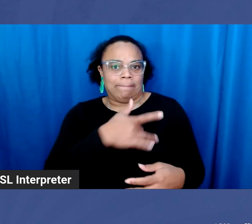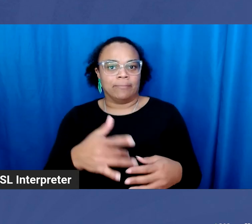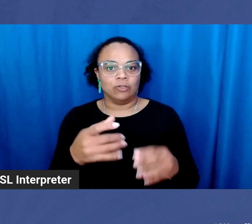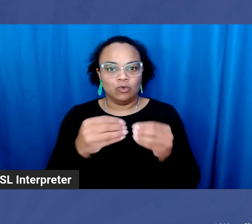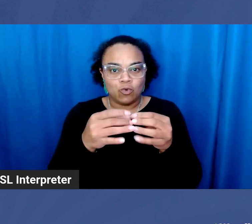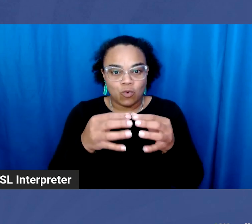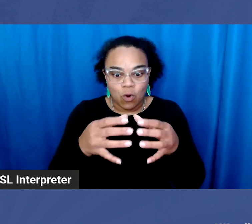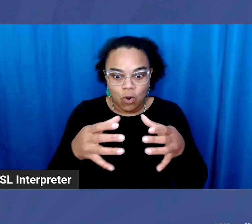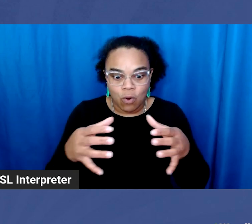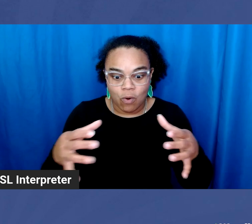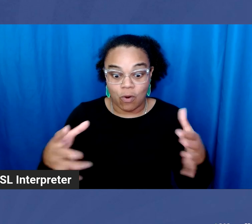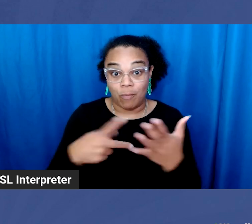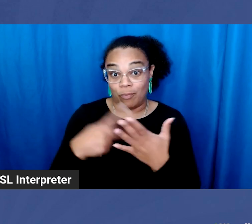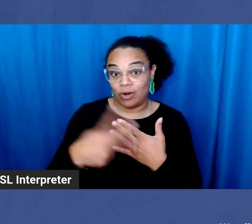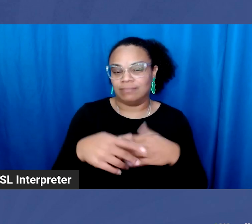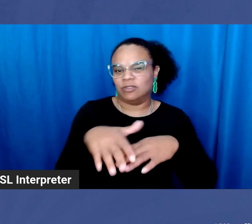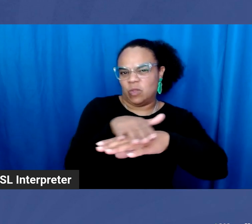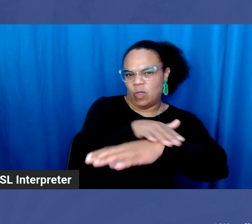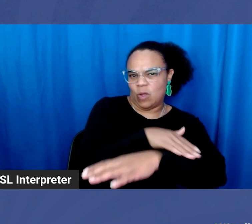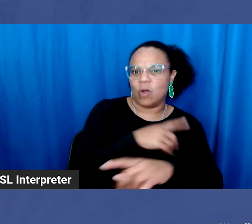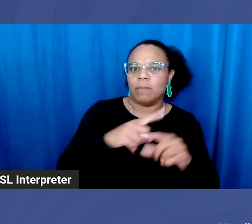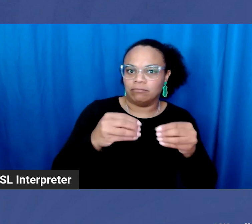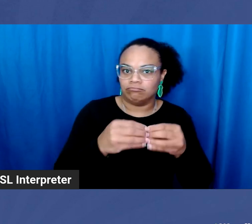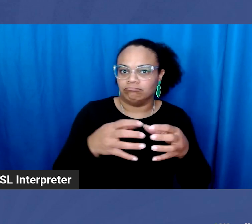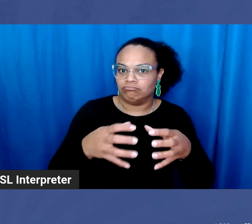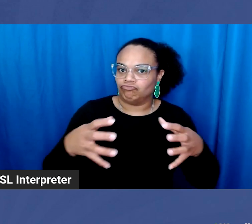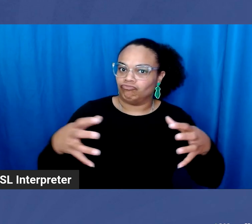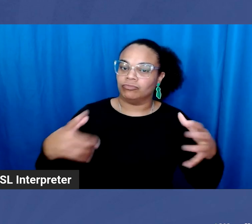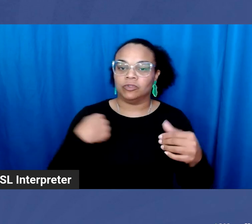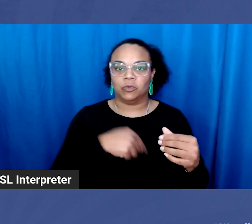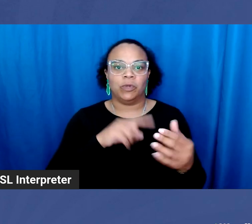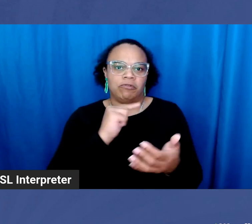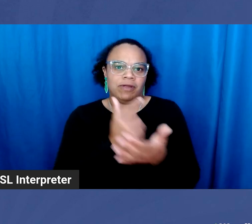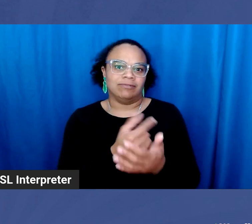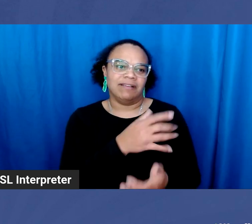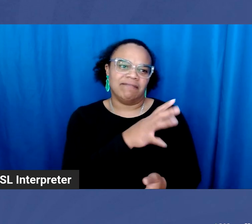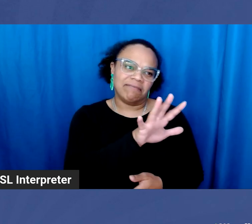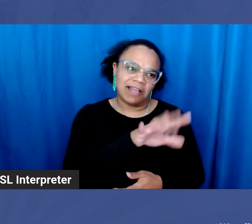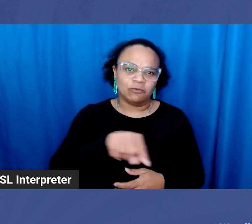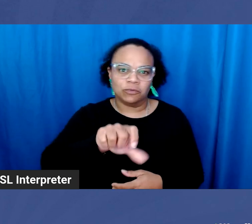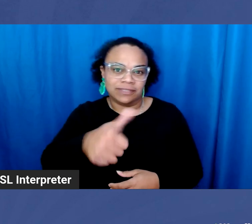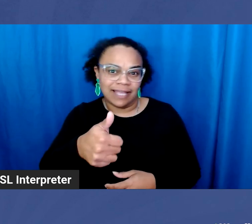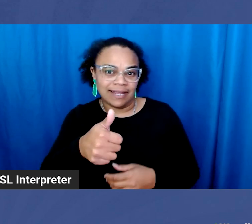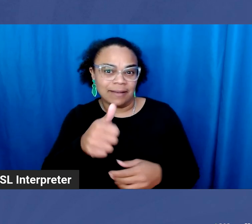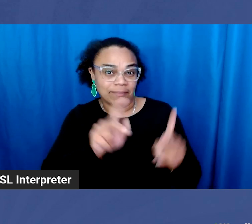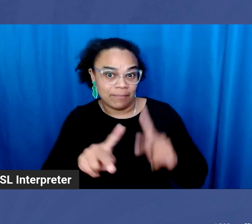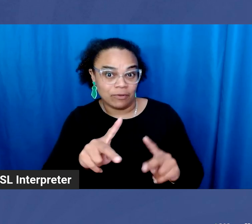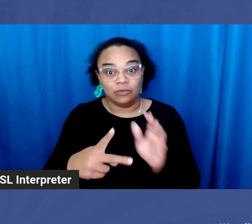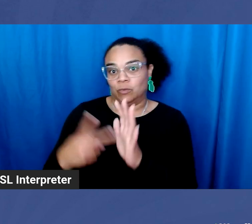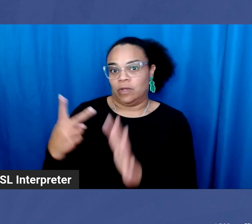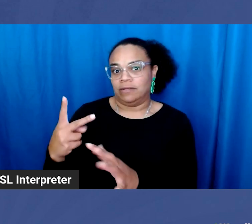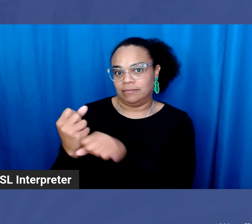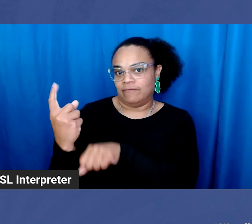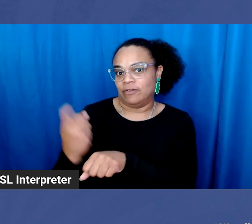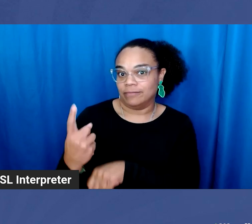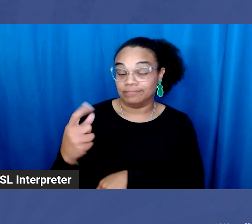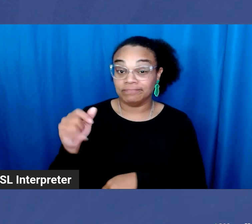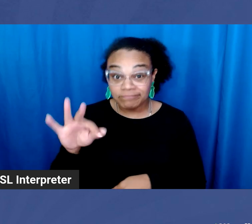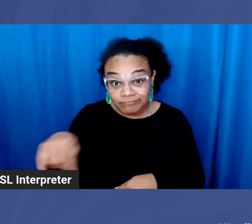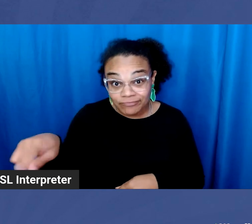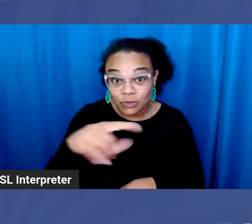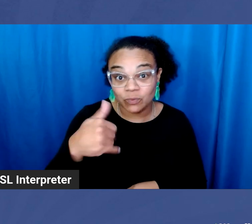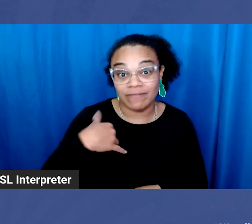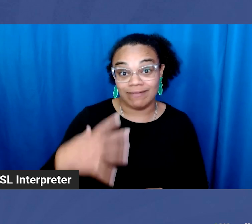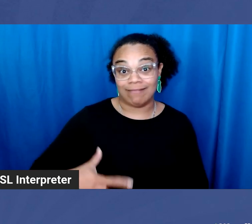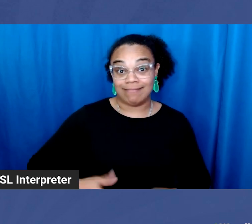slowly but steadily. We try to graduate between 5 and 10 folks twice a year. If you're a person with lived experience in the sex trade,